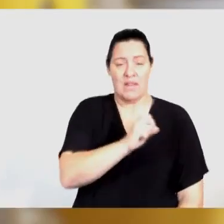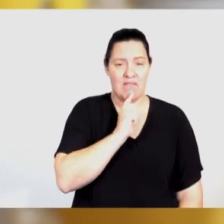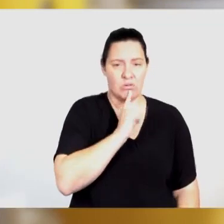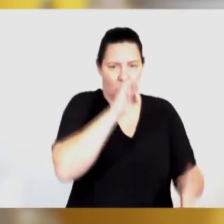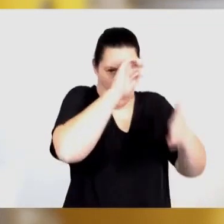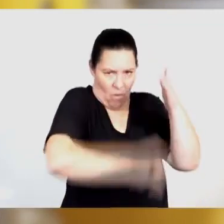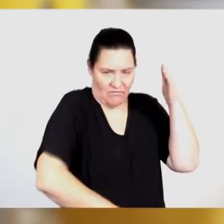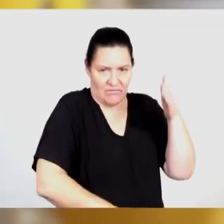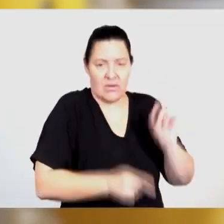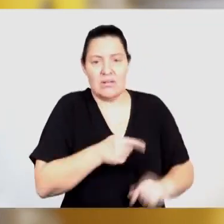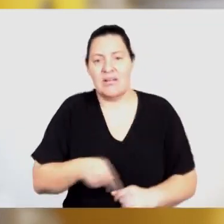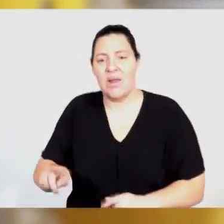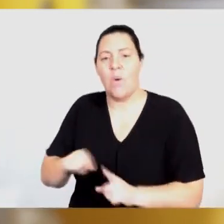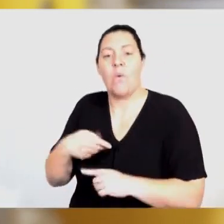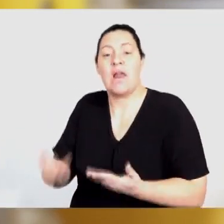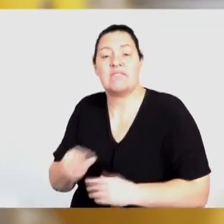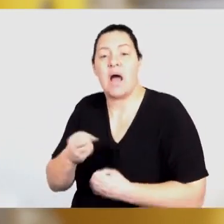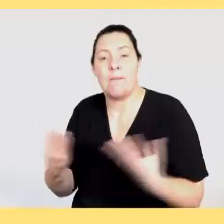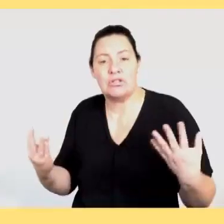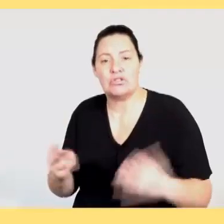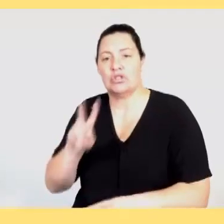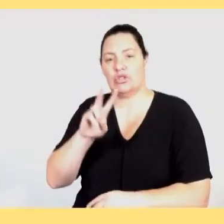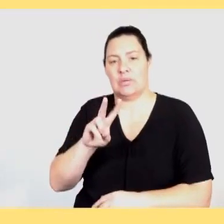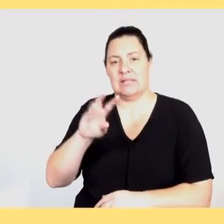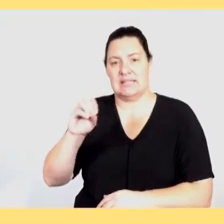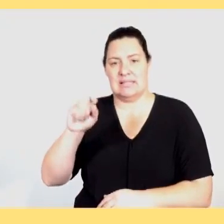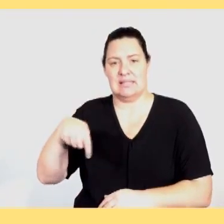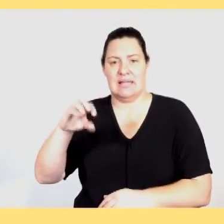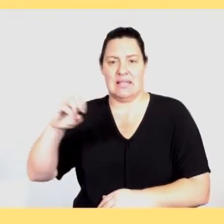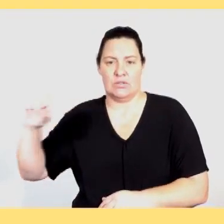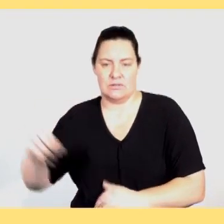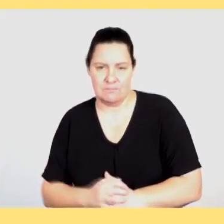worth 1,000 back to the business. Therefore, they are now owing